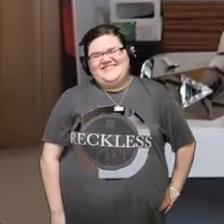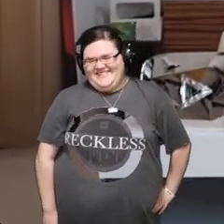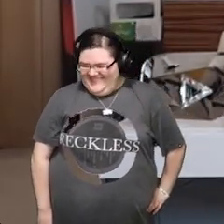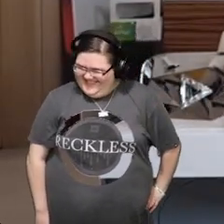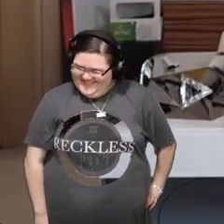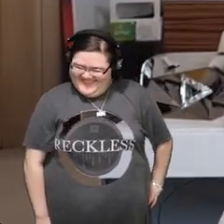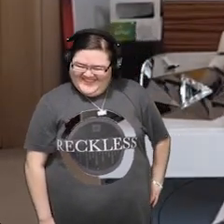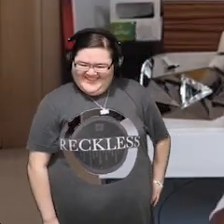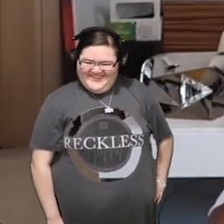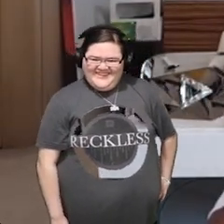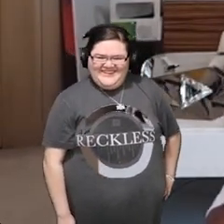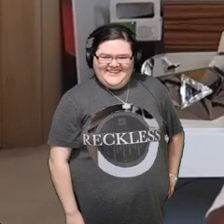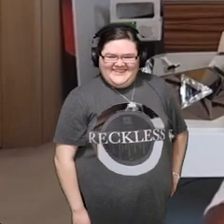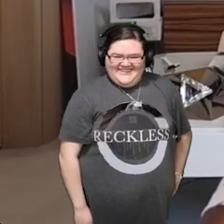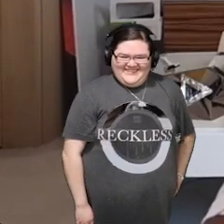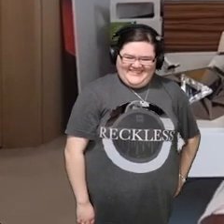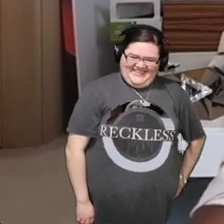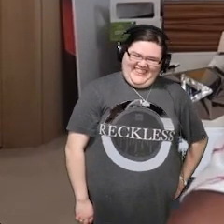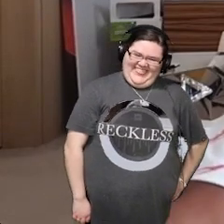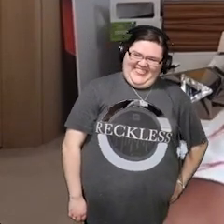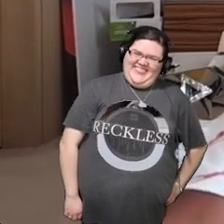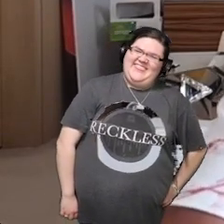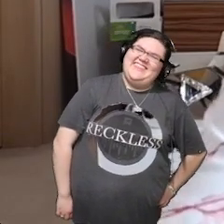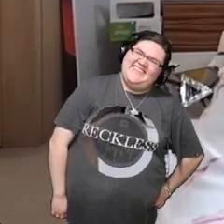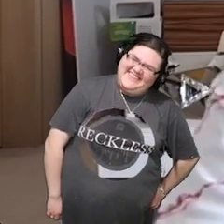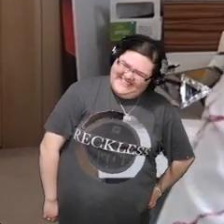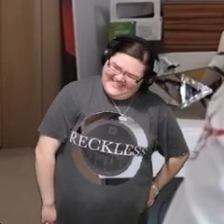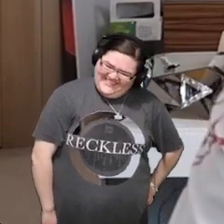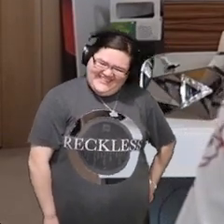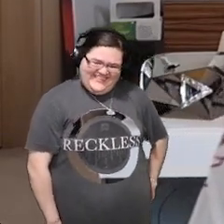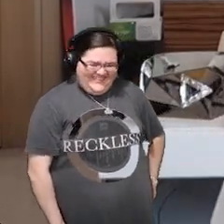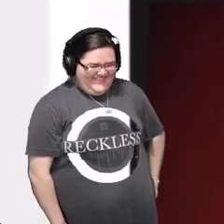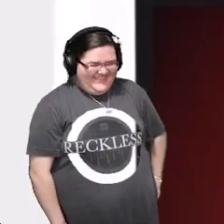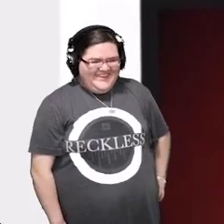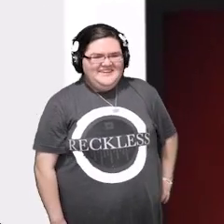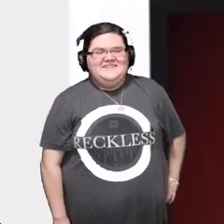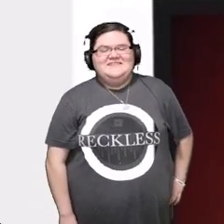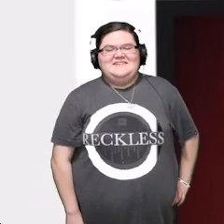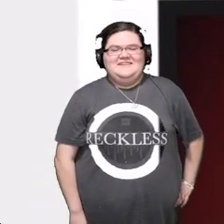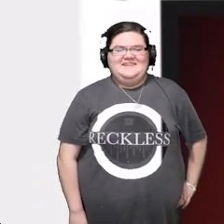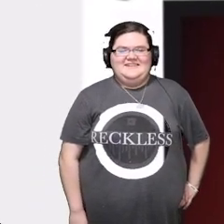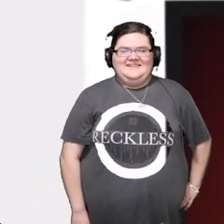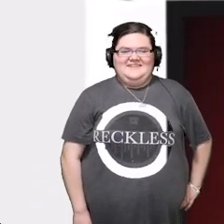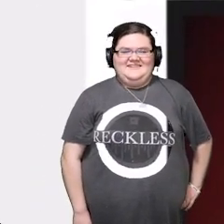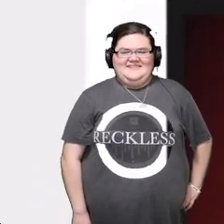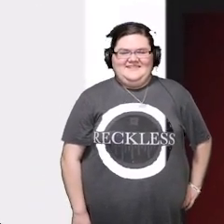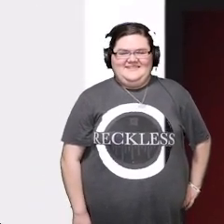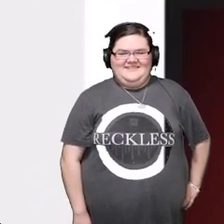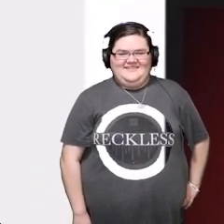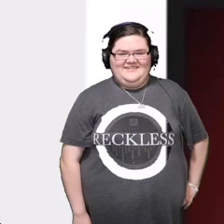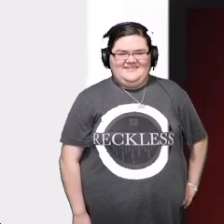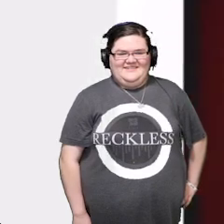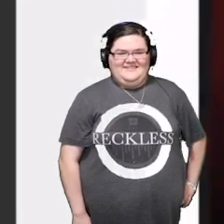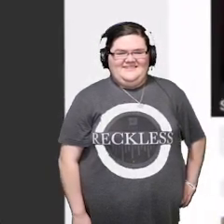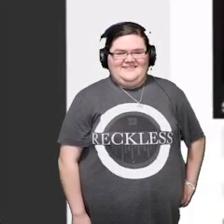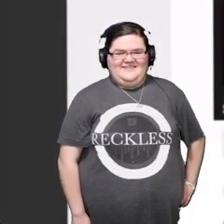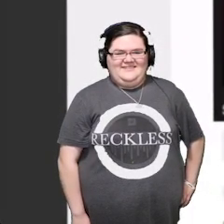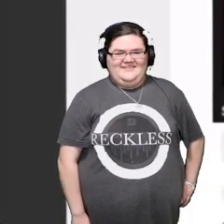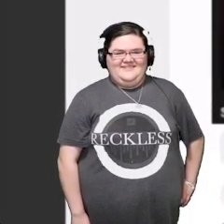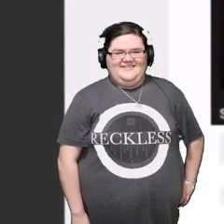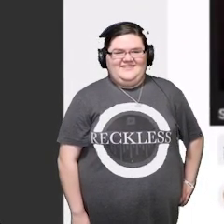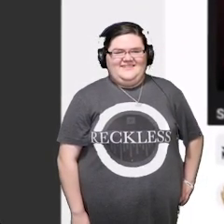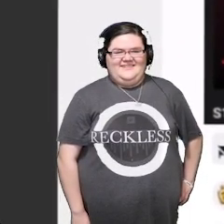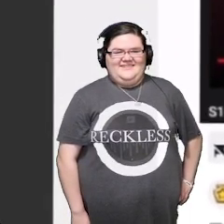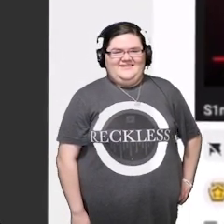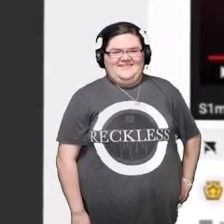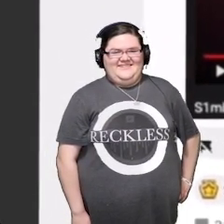yeah. long list if they wanted to feed me. Oh, man. Can we have some F's in the chat, boys? The what?